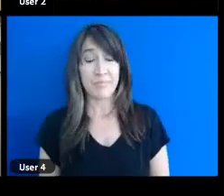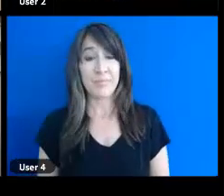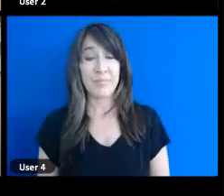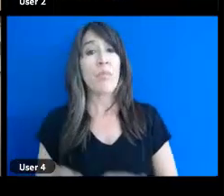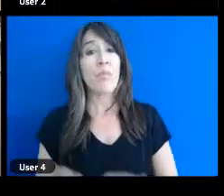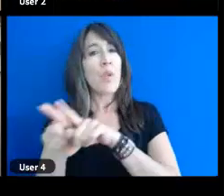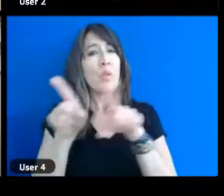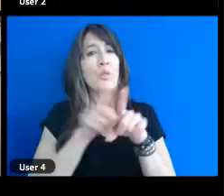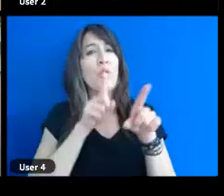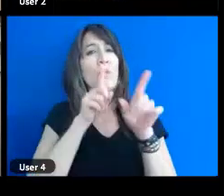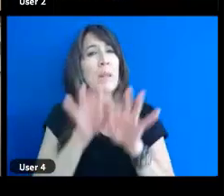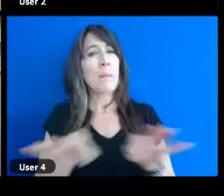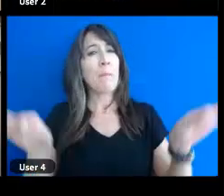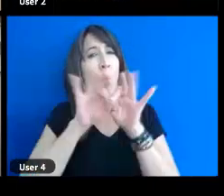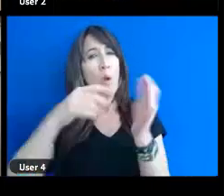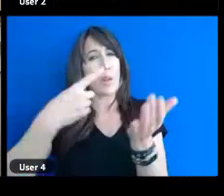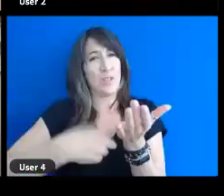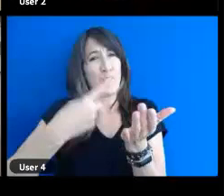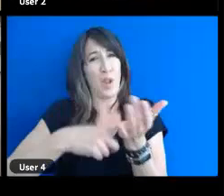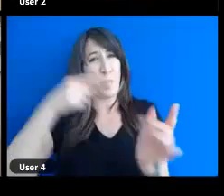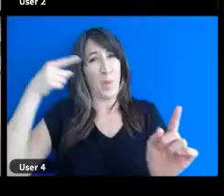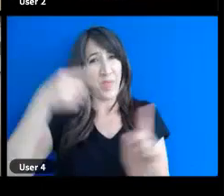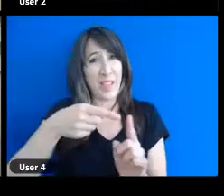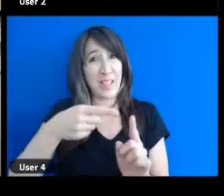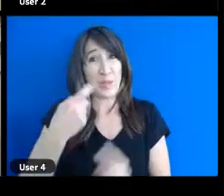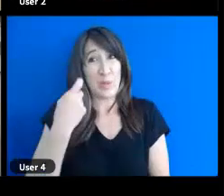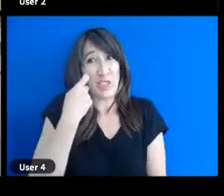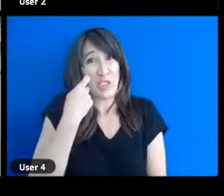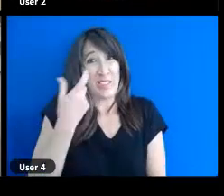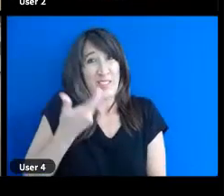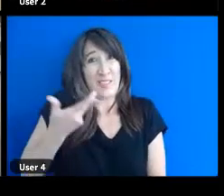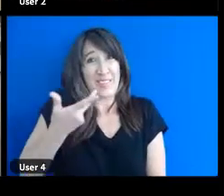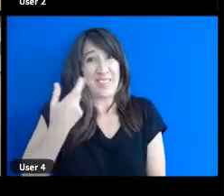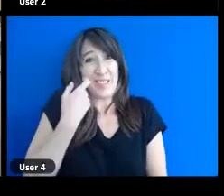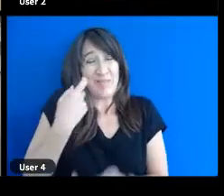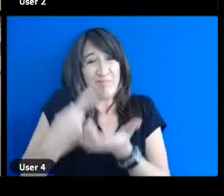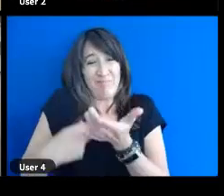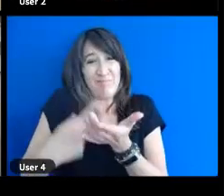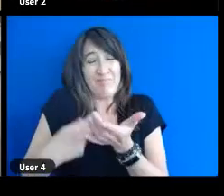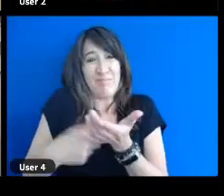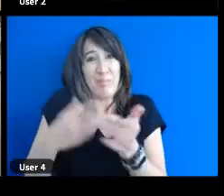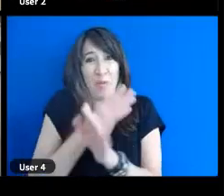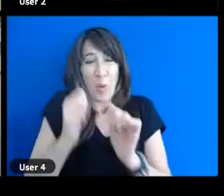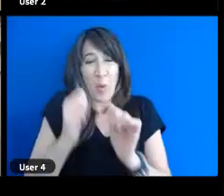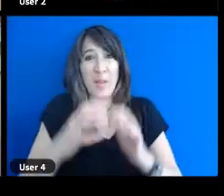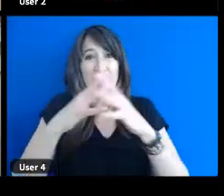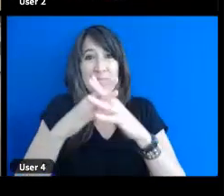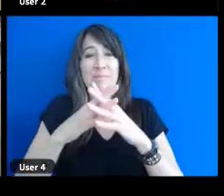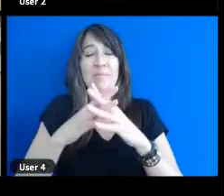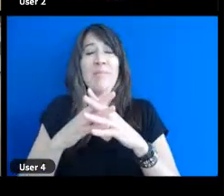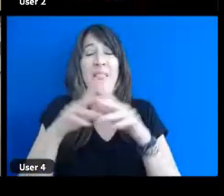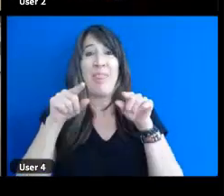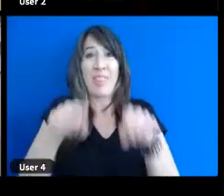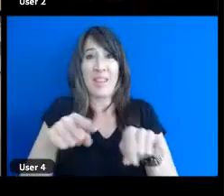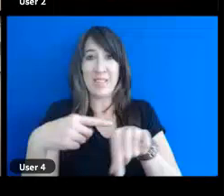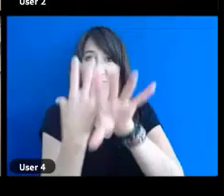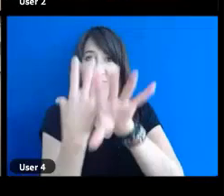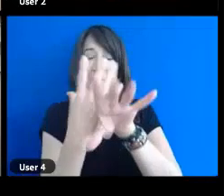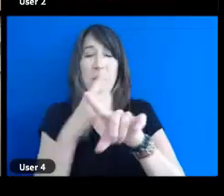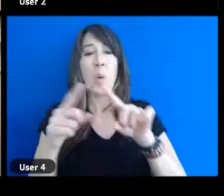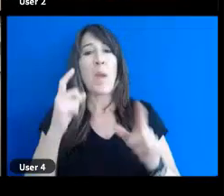because I think that it's really, really relevant that we do talk about this, and I know Trish and Jamie and I were just talking about it before we got on the